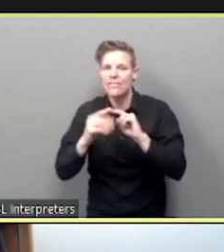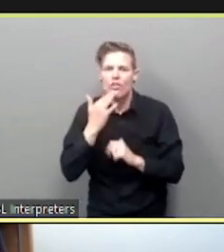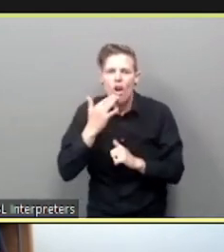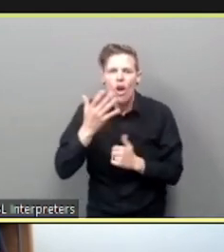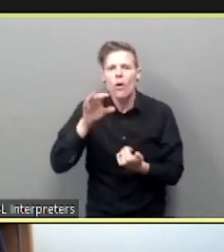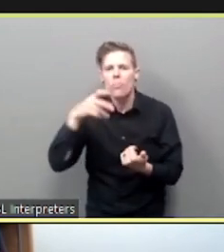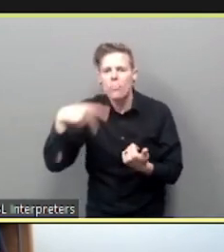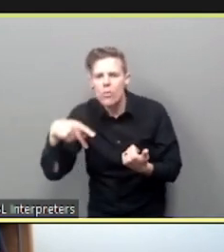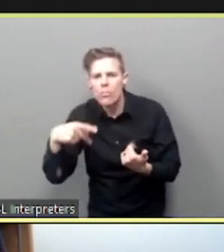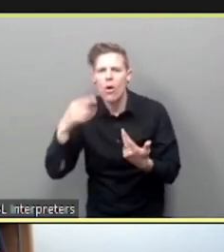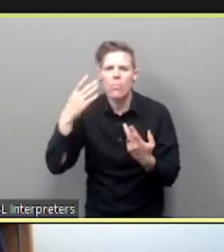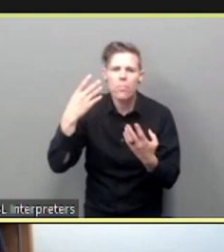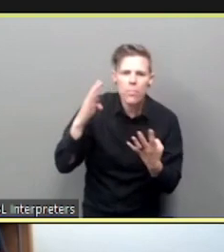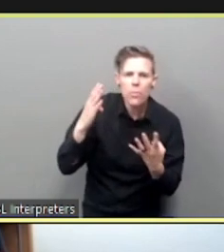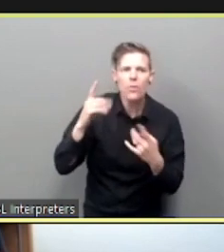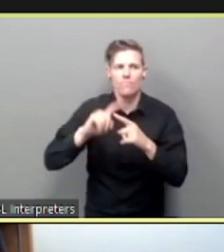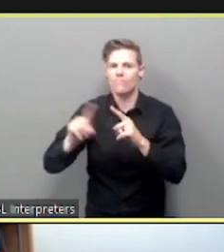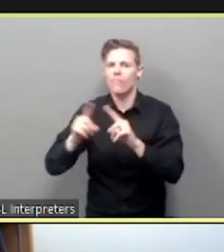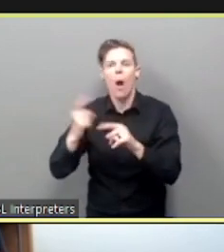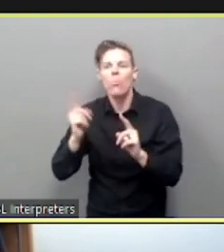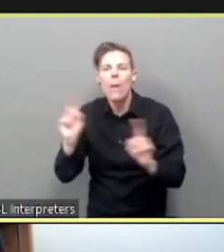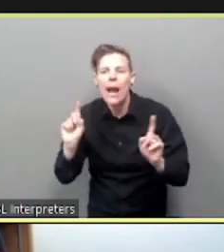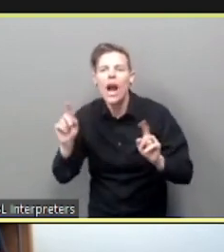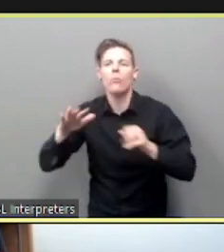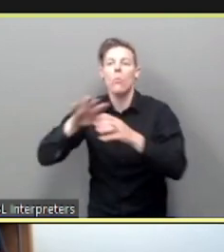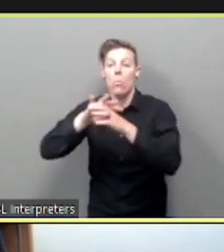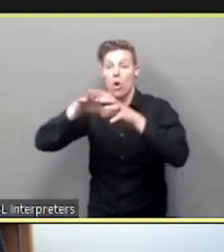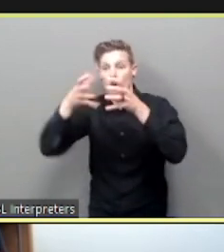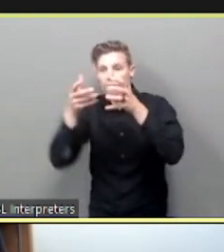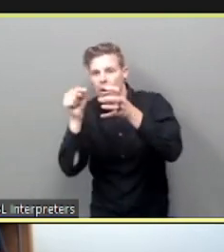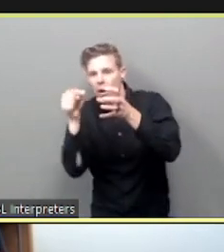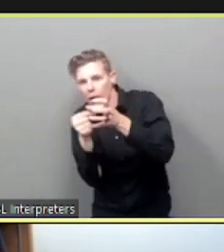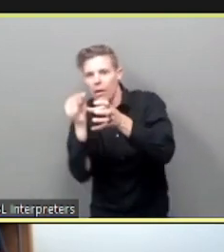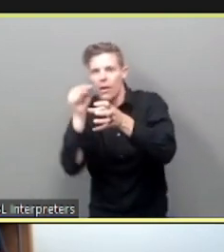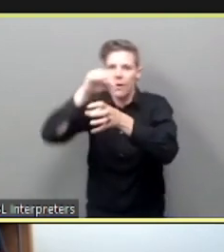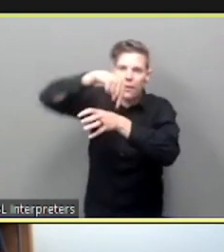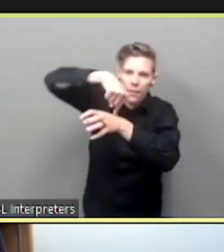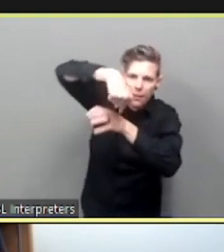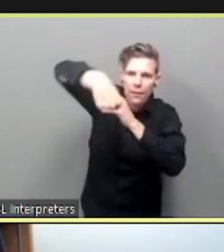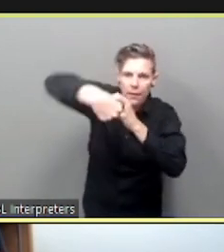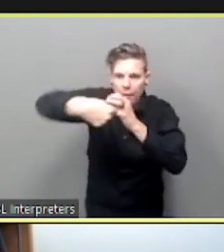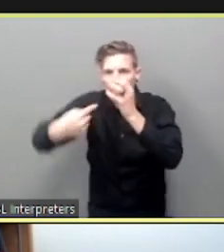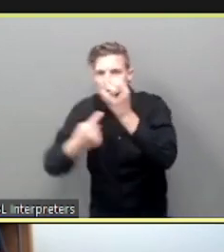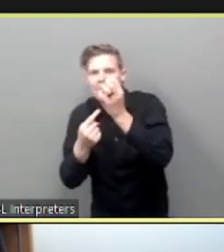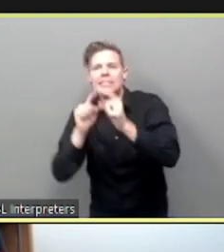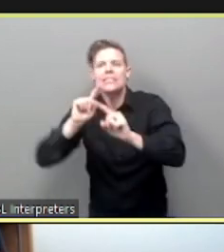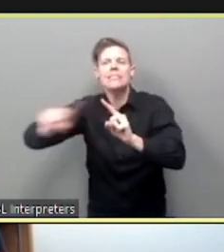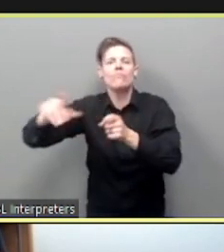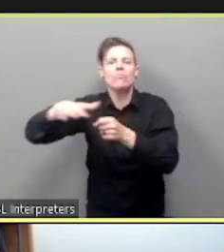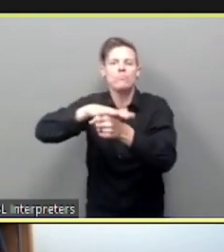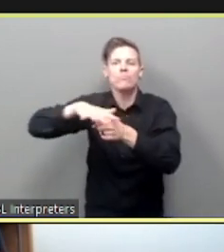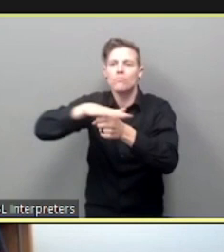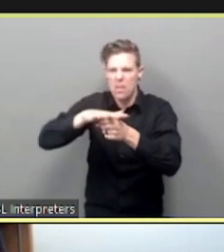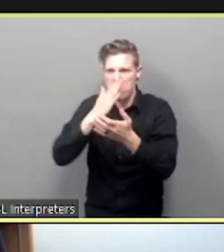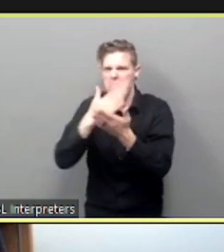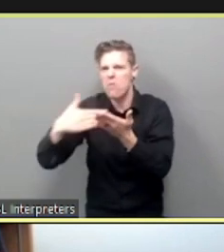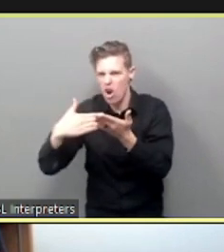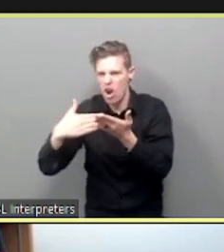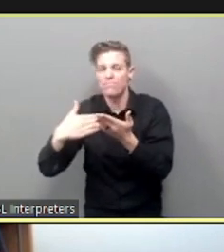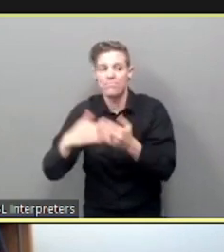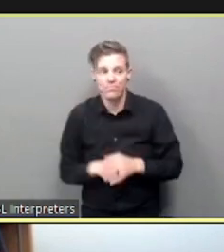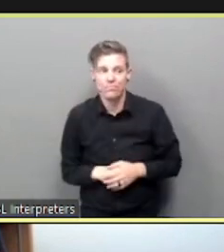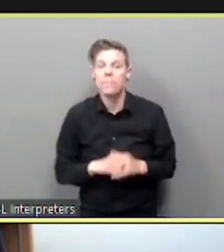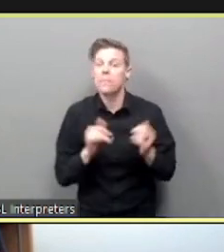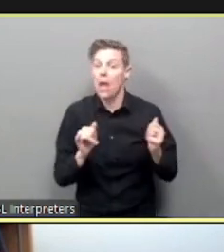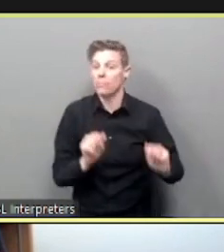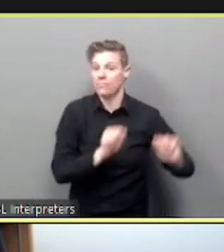region. And I'm going to point out a few things about this on the next slide. So we can go ahead and go forward. So here we're